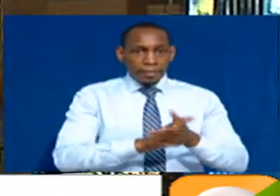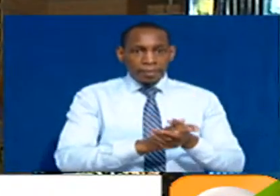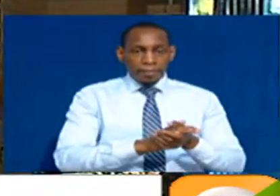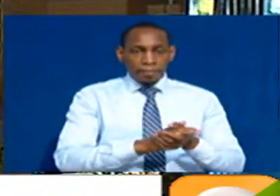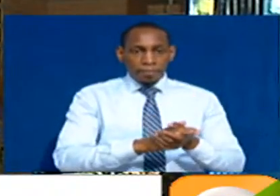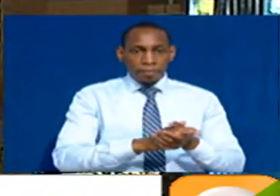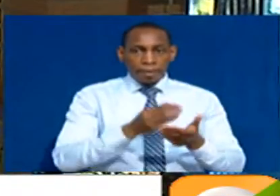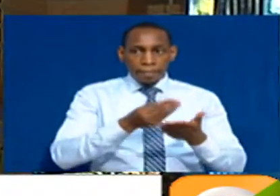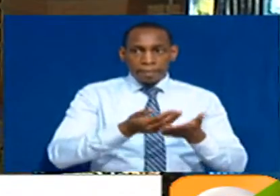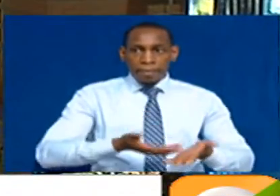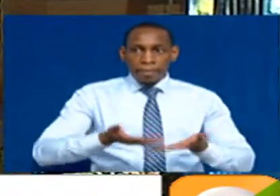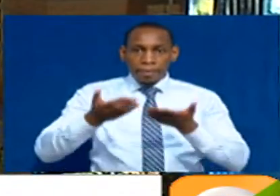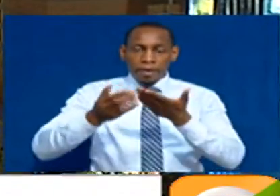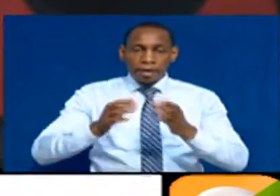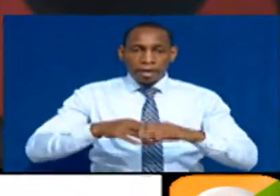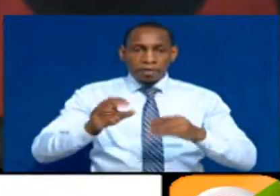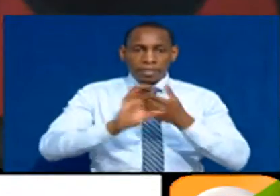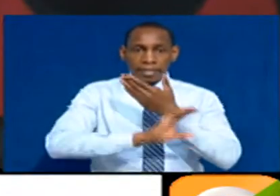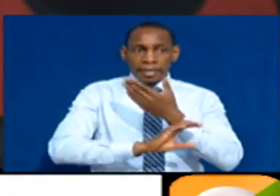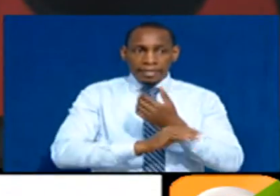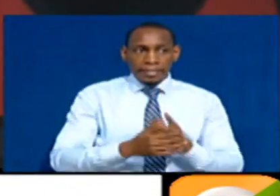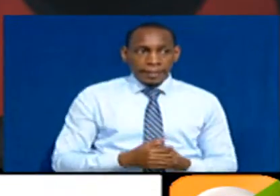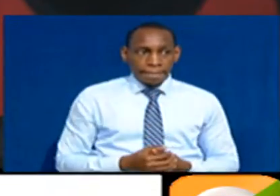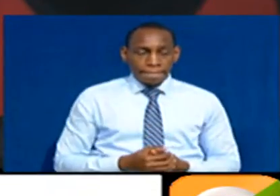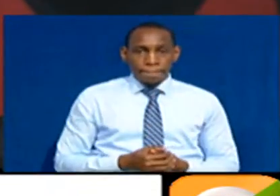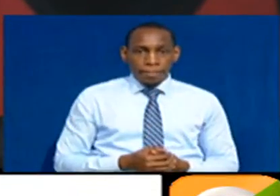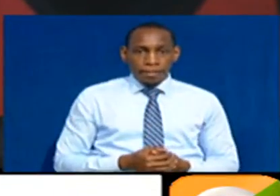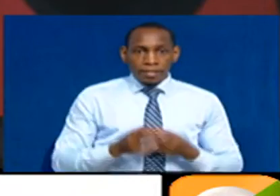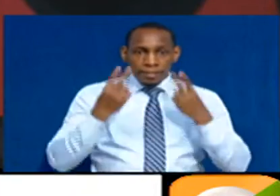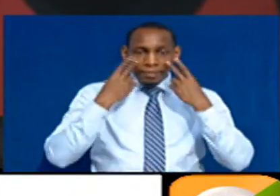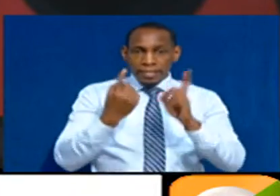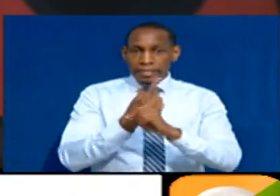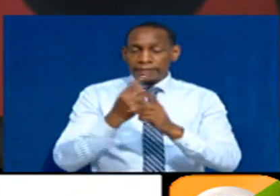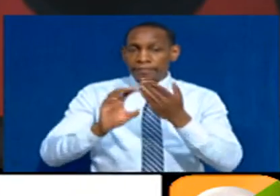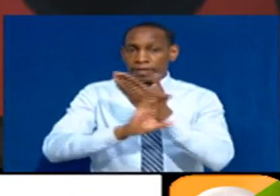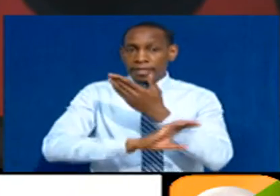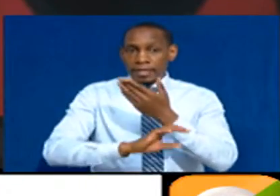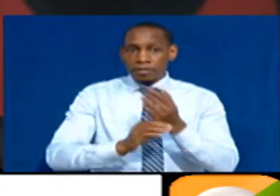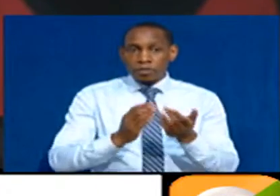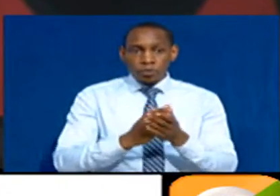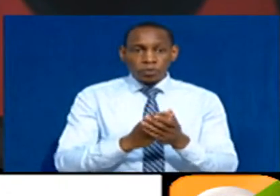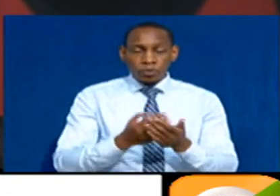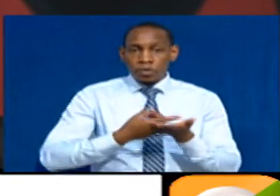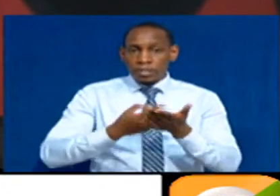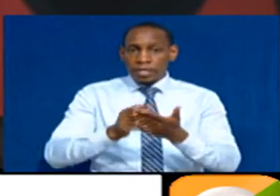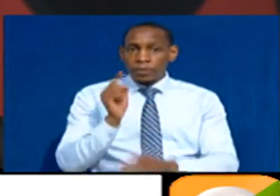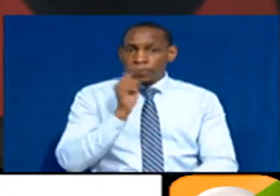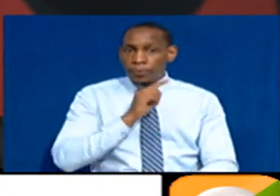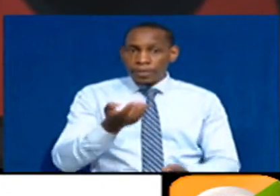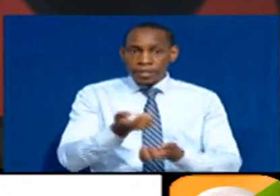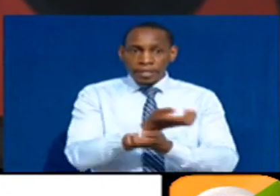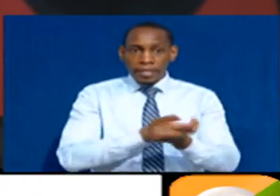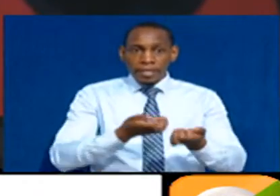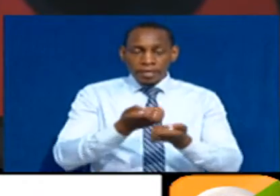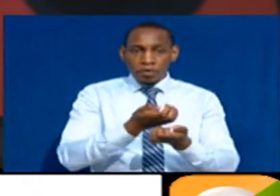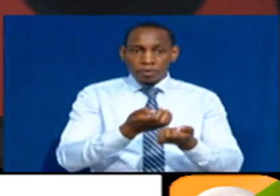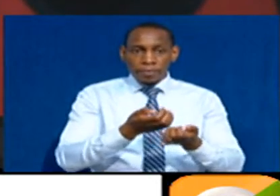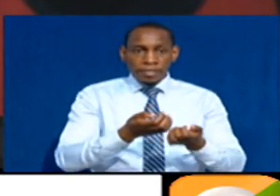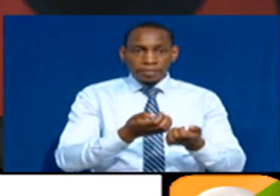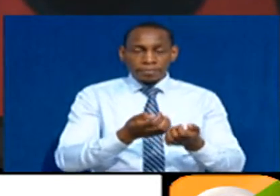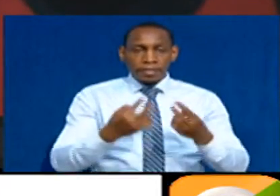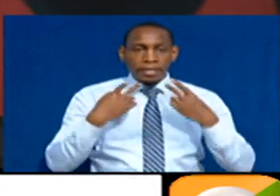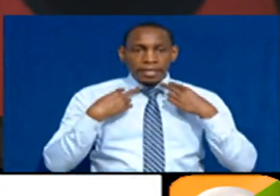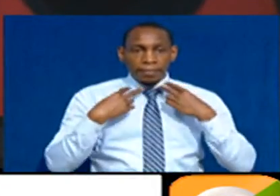outside Kenya? I've seen it in a few other countries. It's controversial. Economists would say it will stifle the